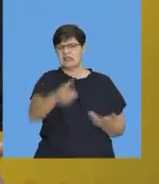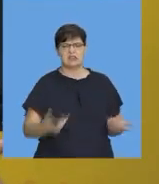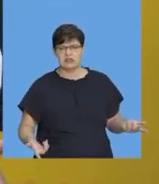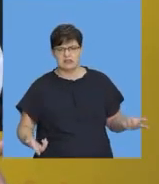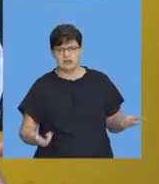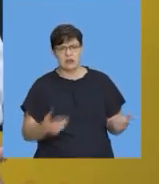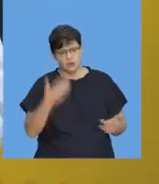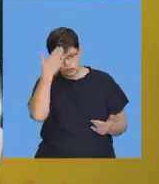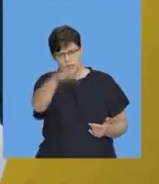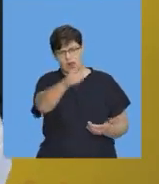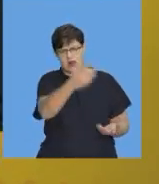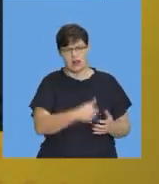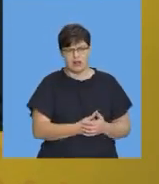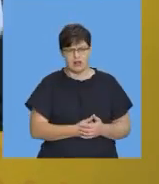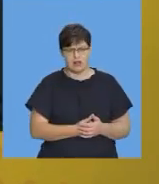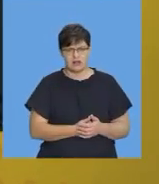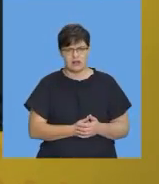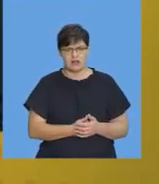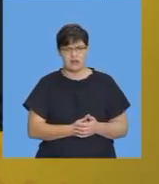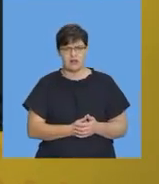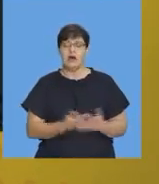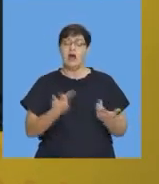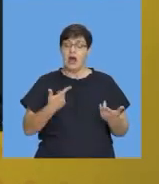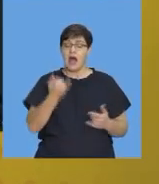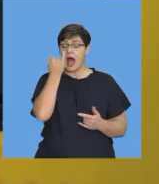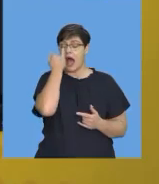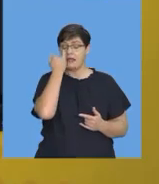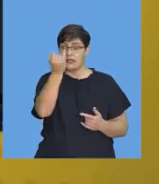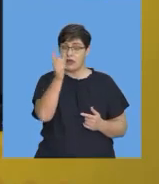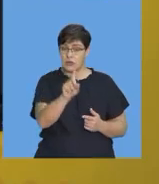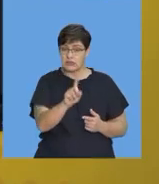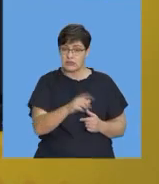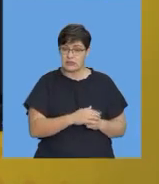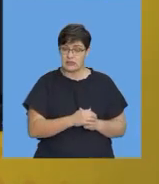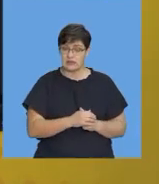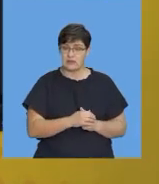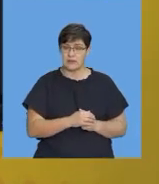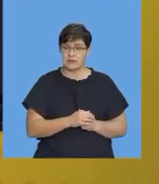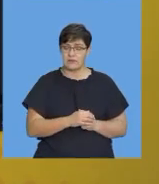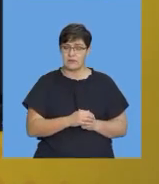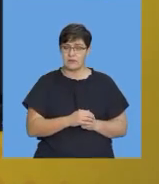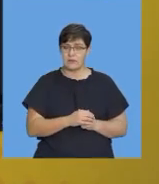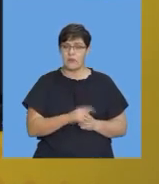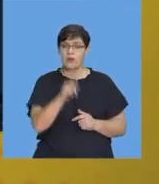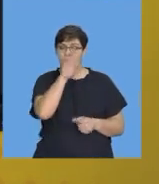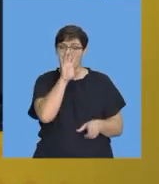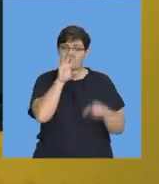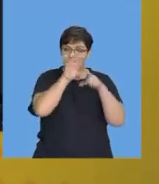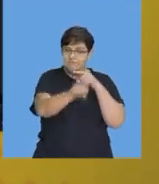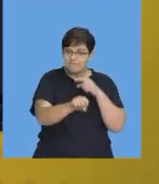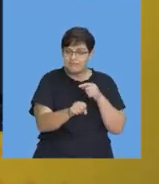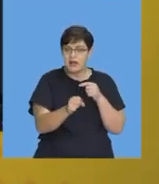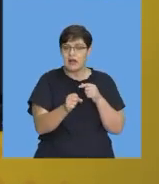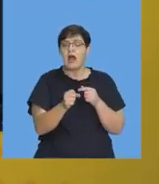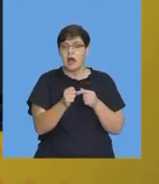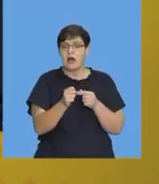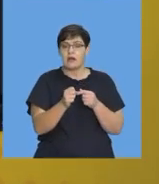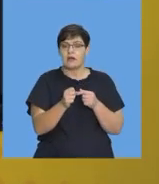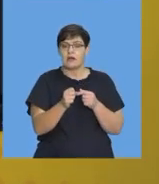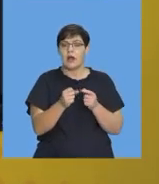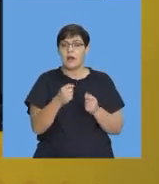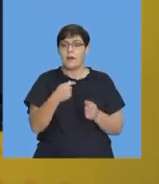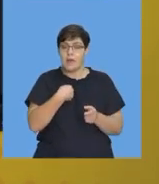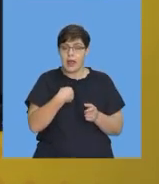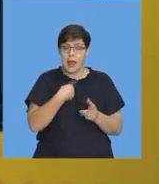what you're talking about. And the idea behind this is you're determining the amount of